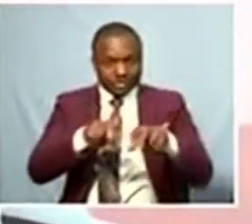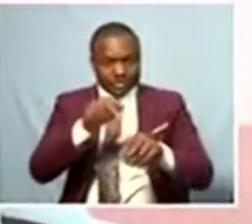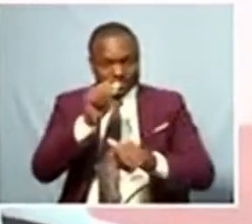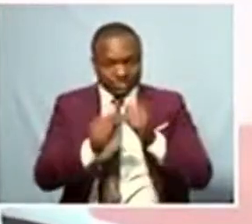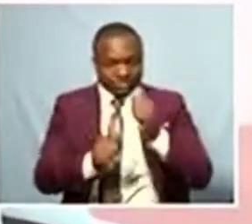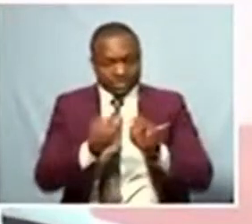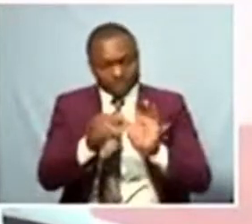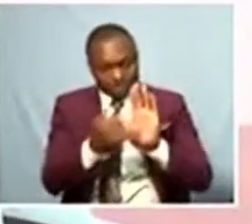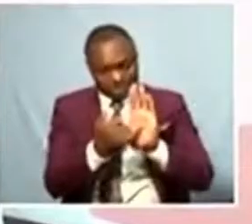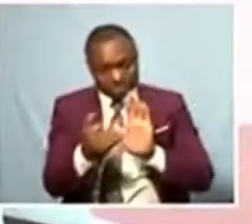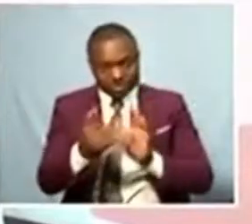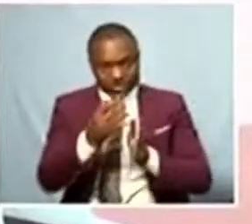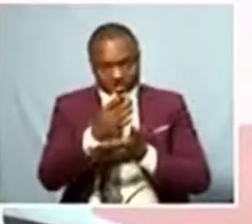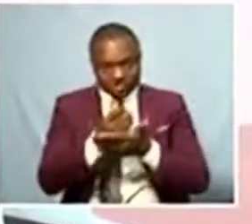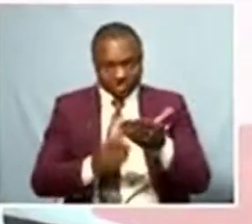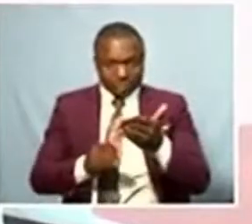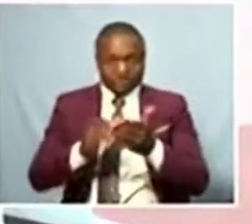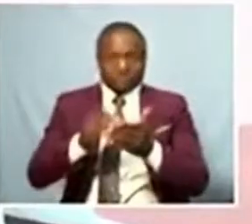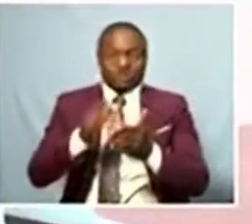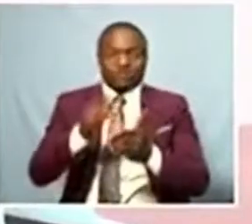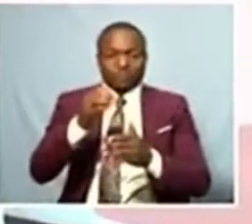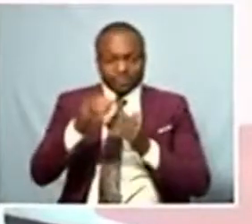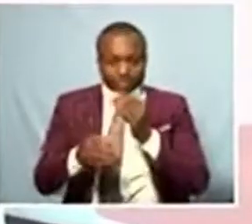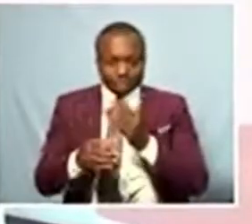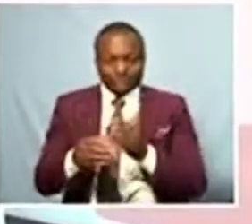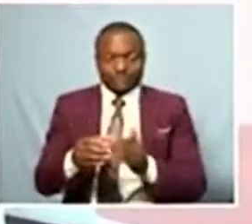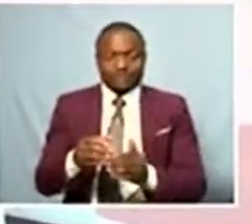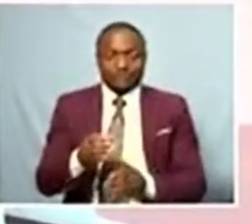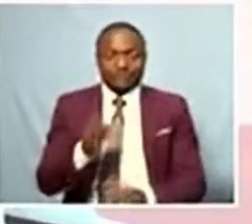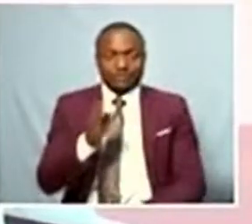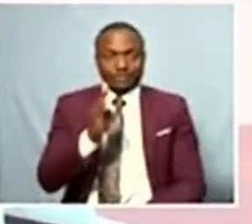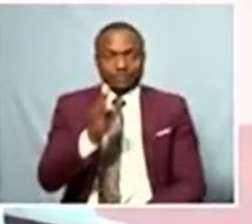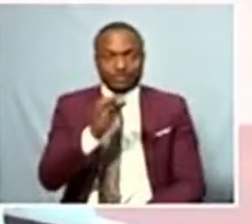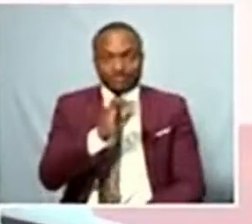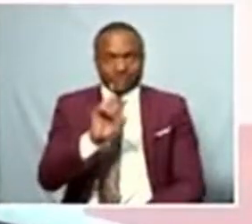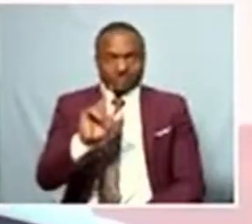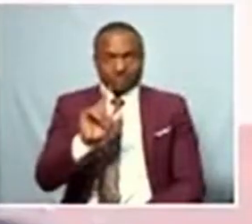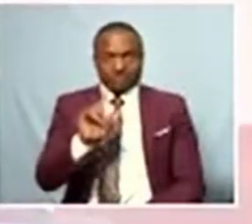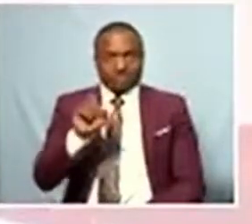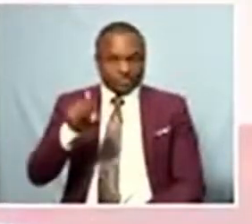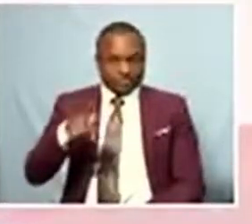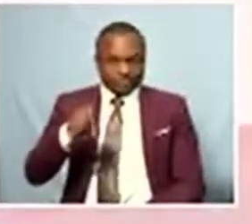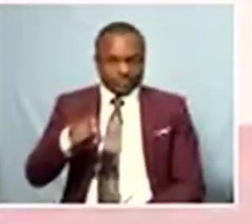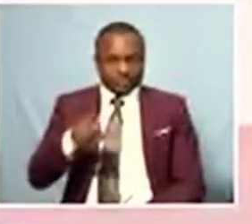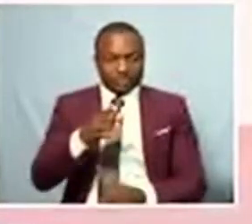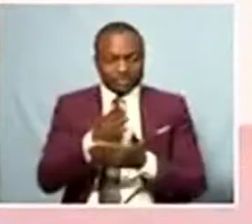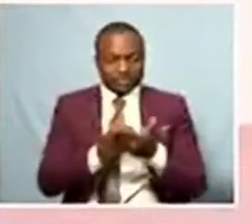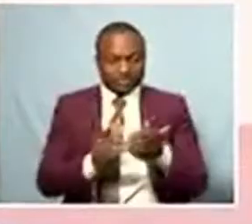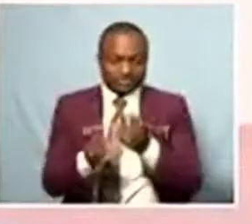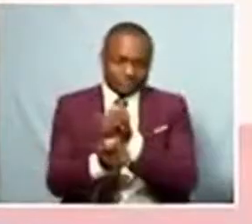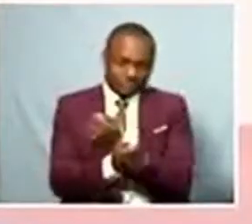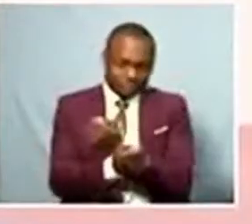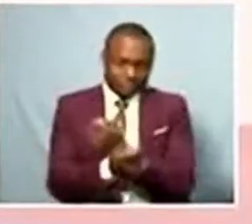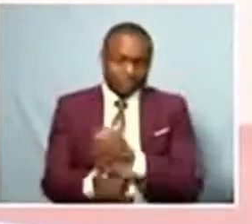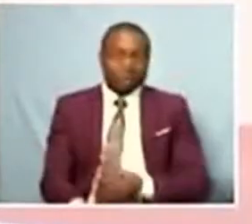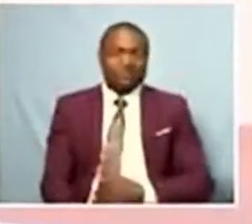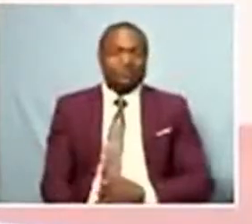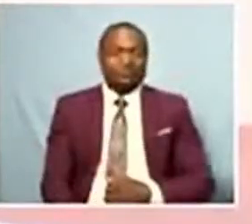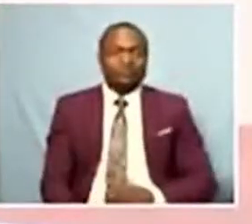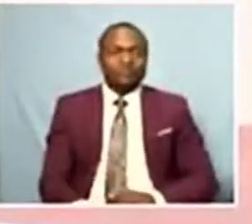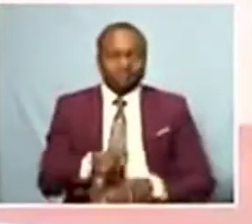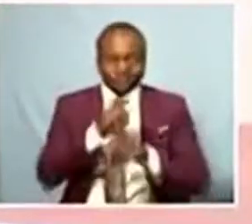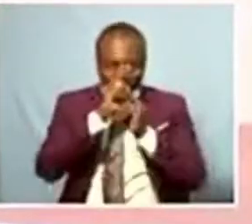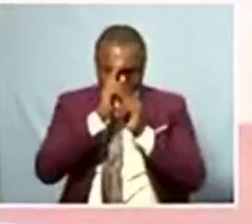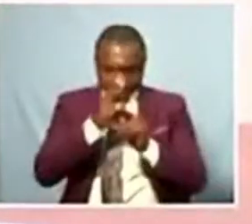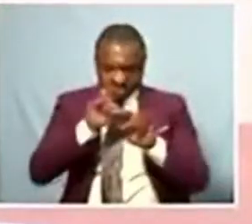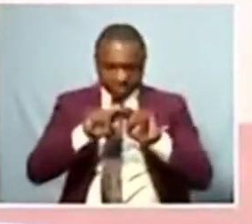made on some provisions of the bill that it could require some changes, and then, Honorable